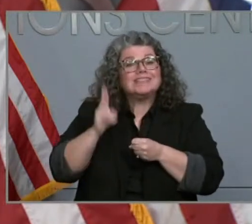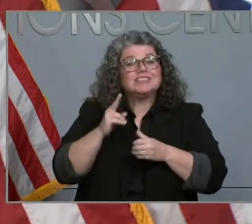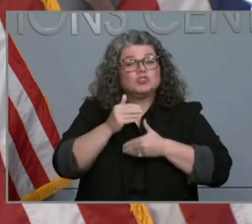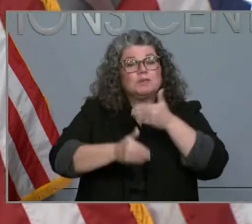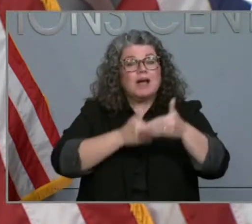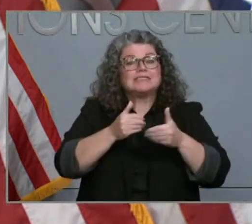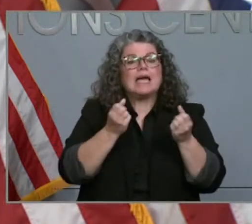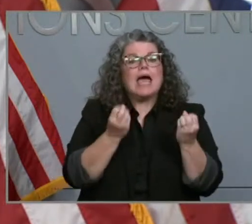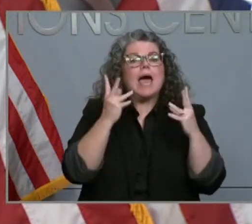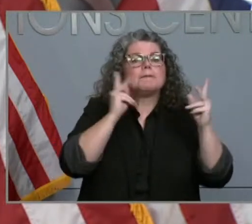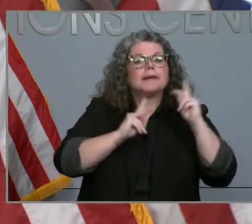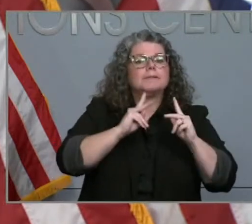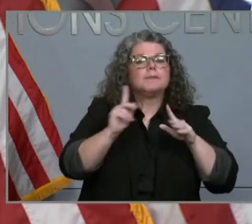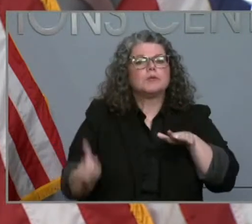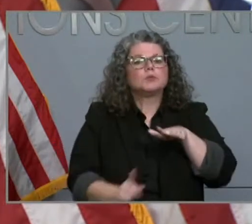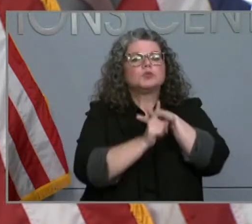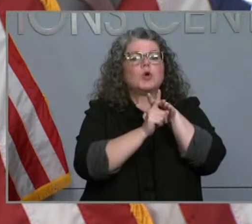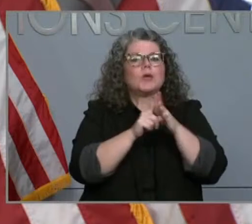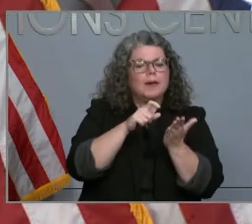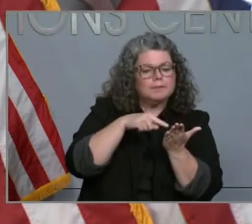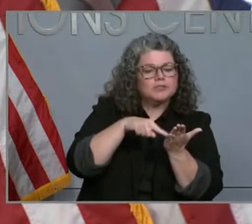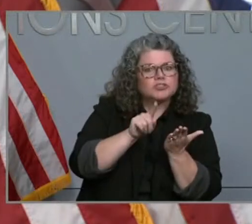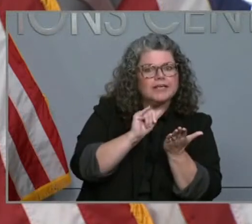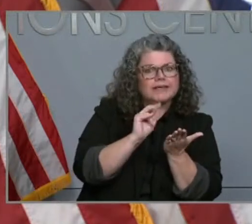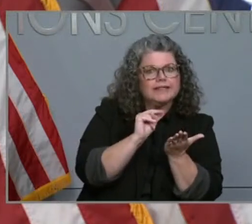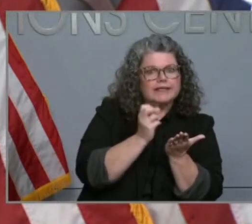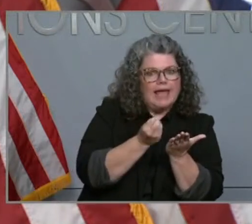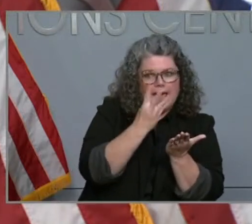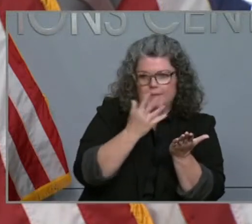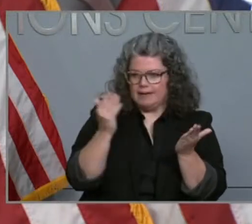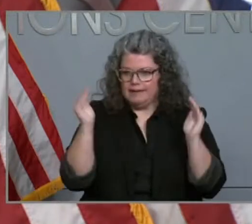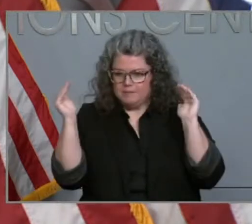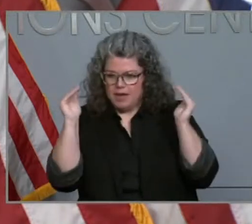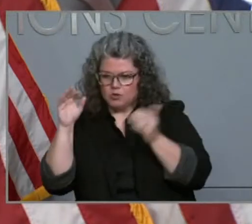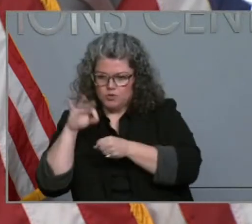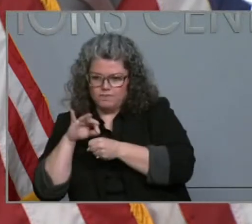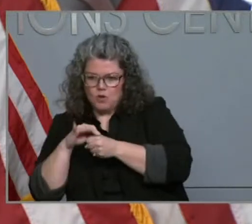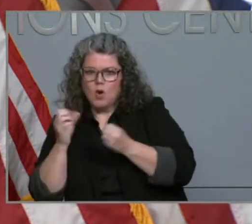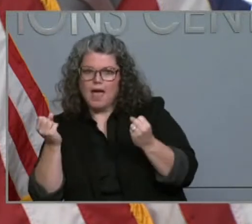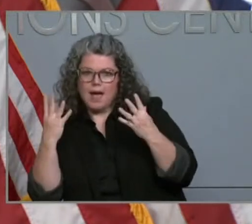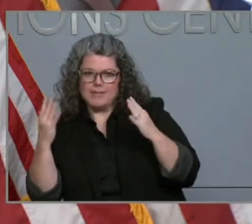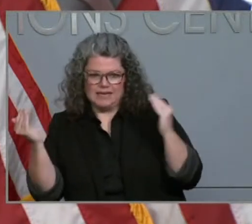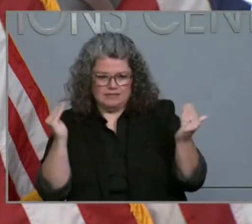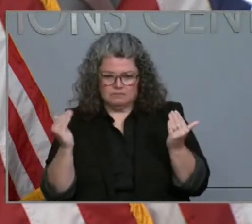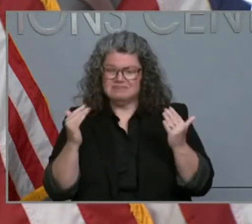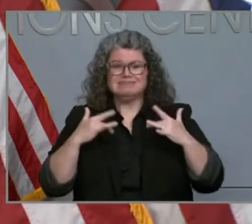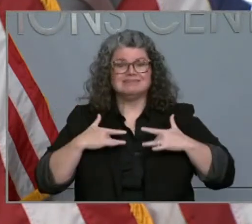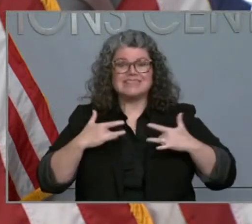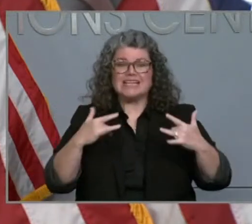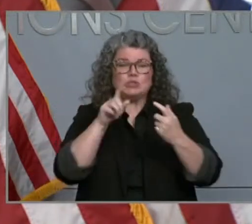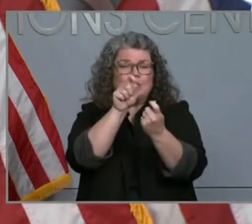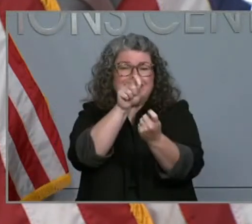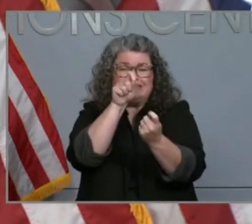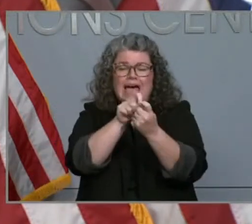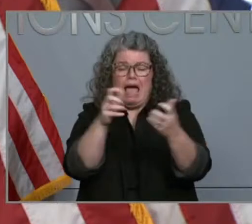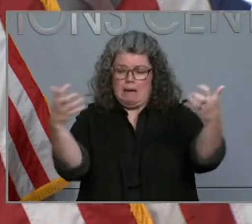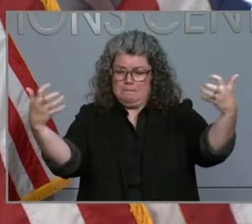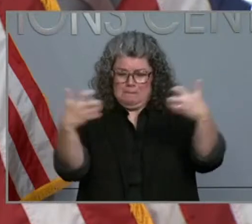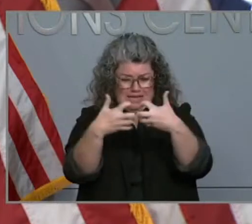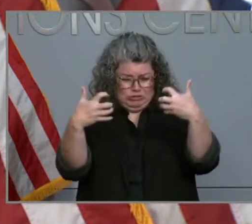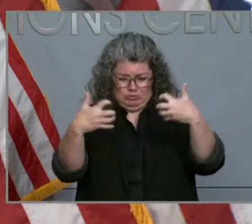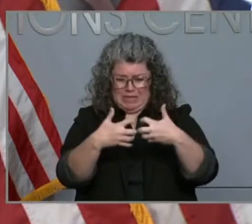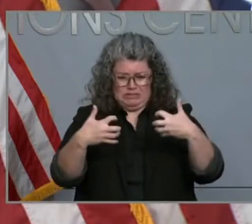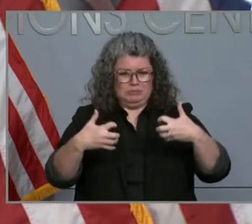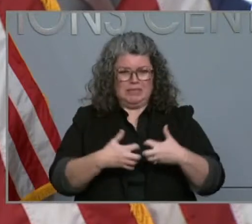versus how many ballots were put into the machine. And those are usually exact matches or very close